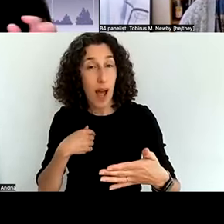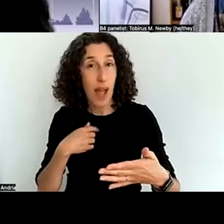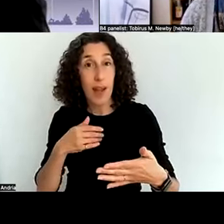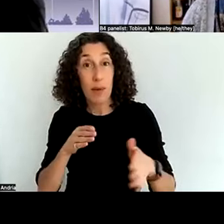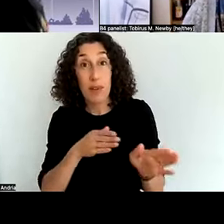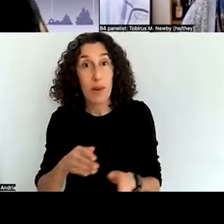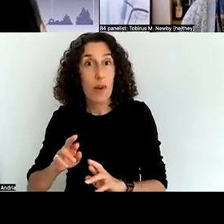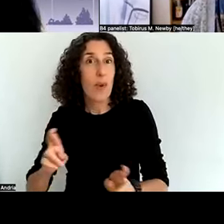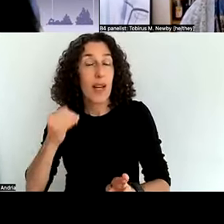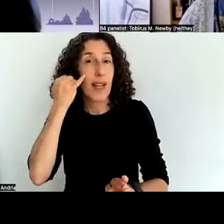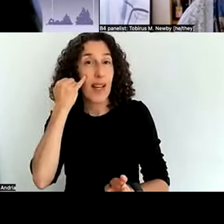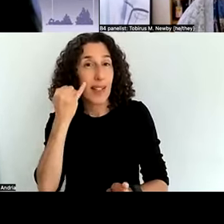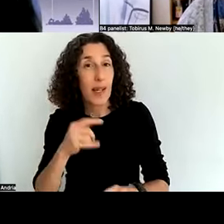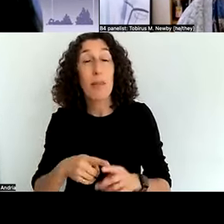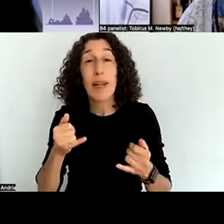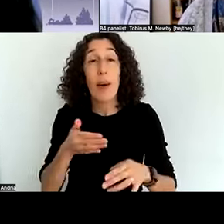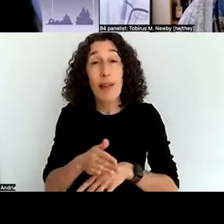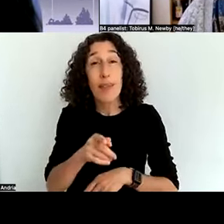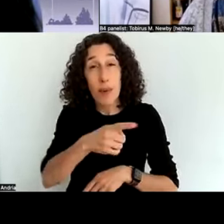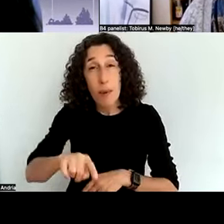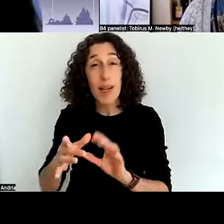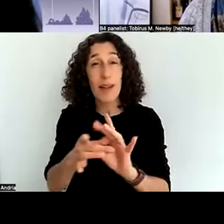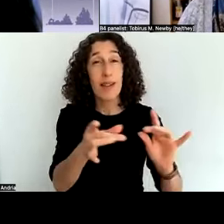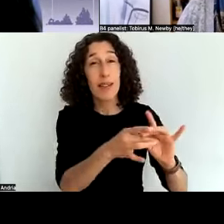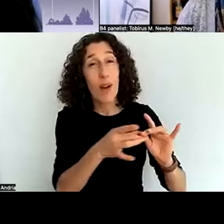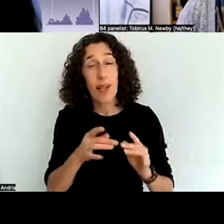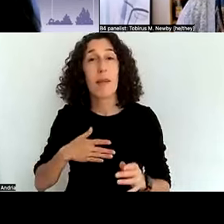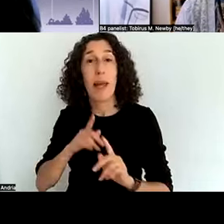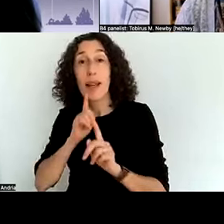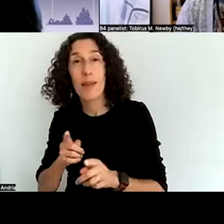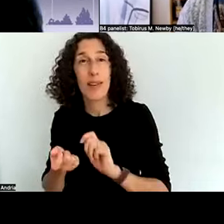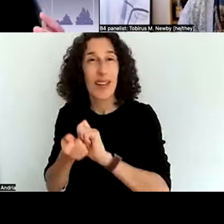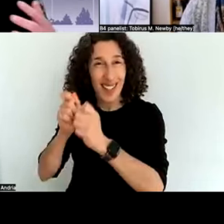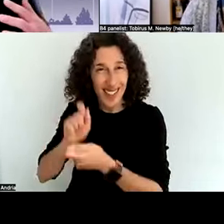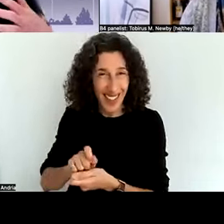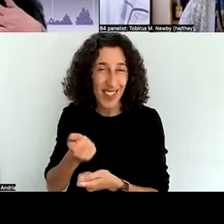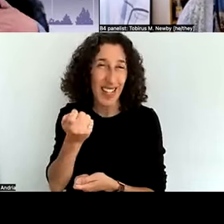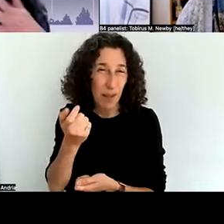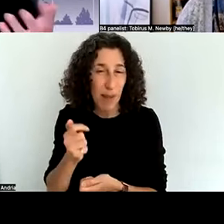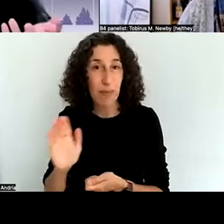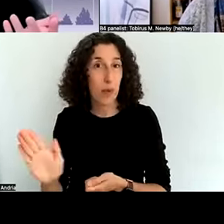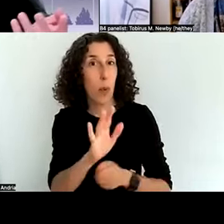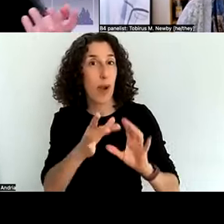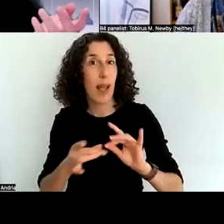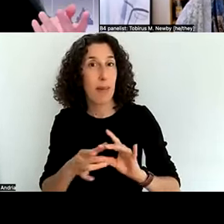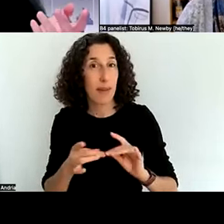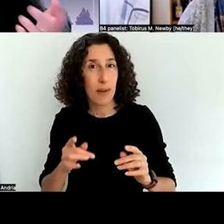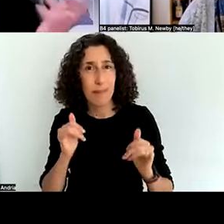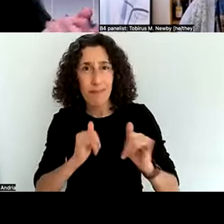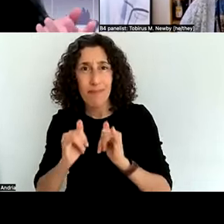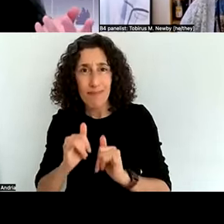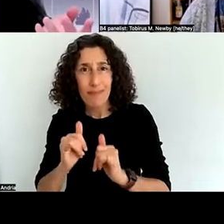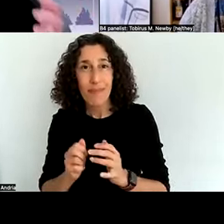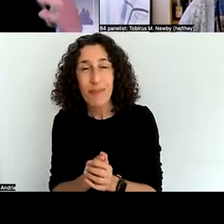some of the other things that everyone else is saying. But part of it is just me knowing that I'm a member